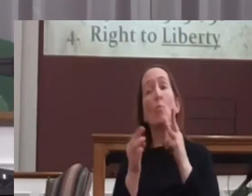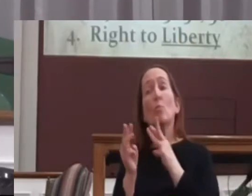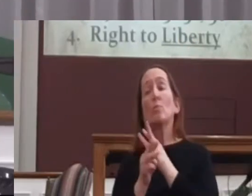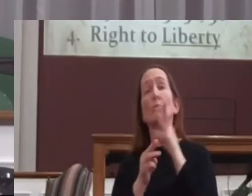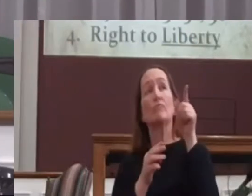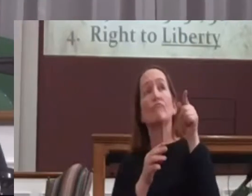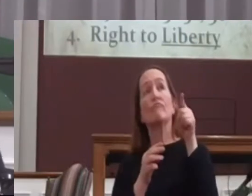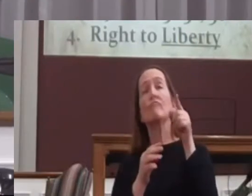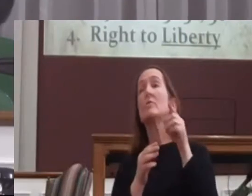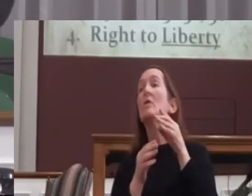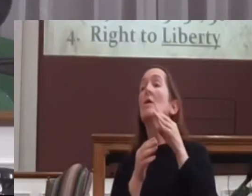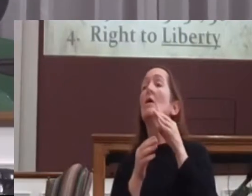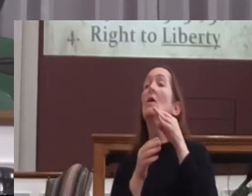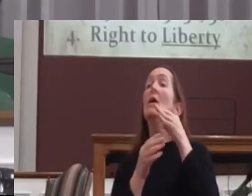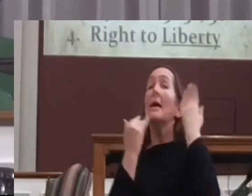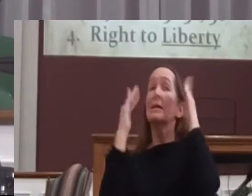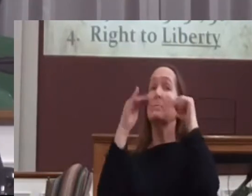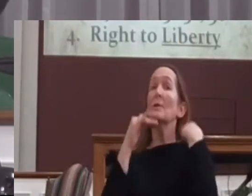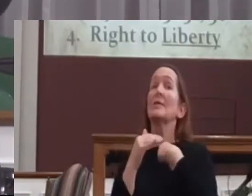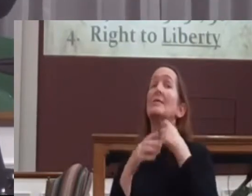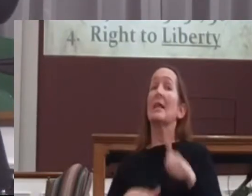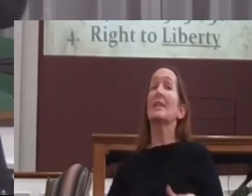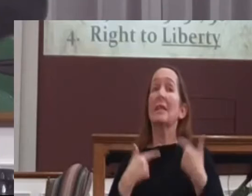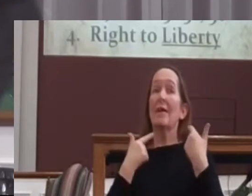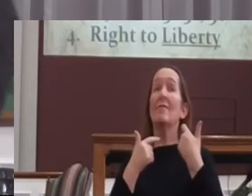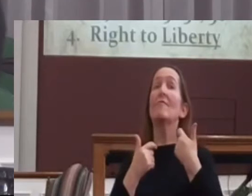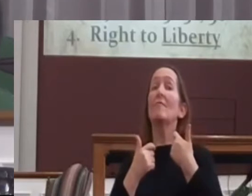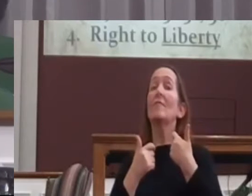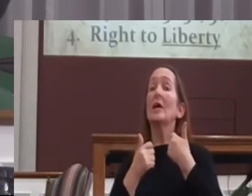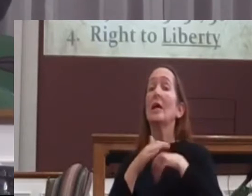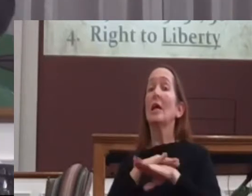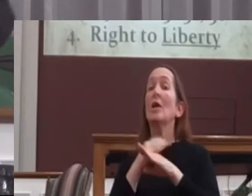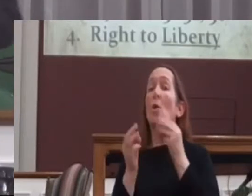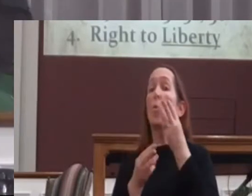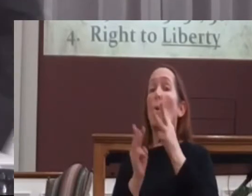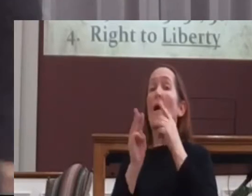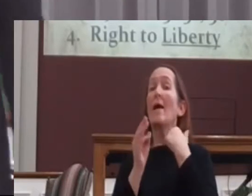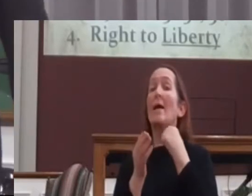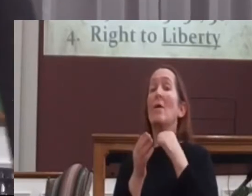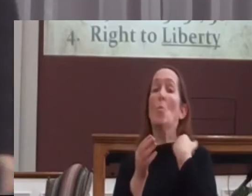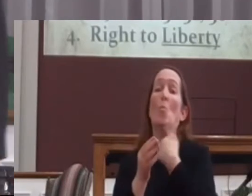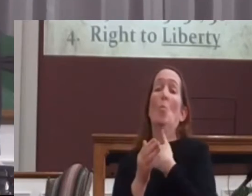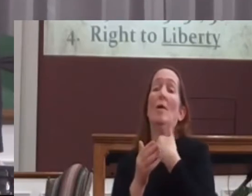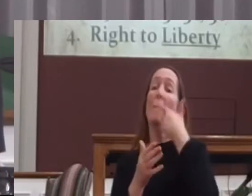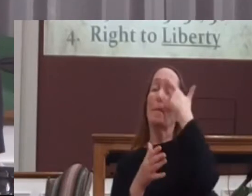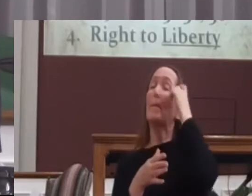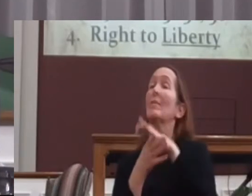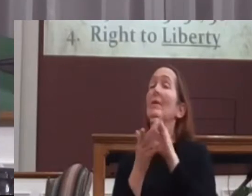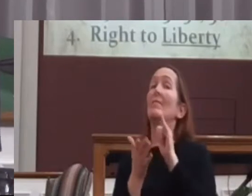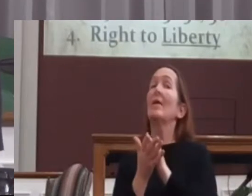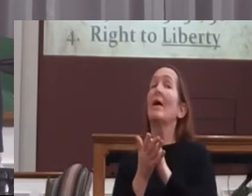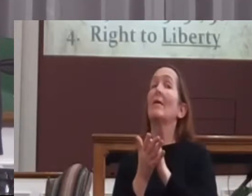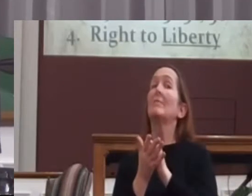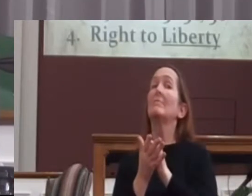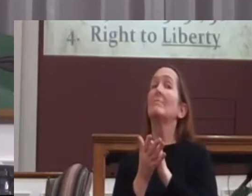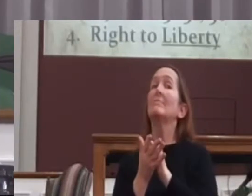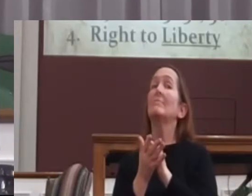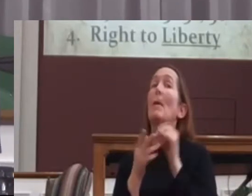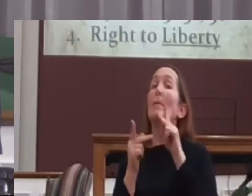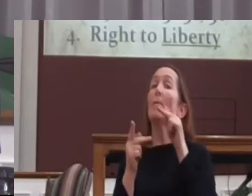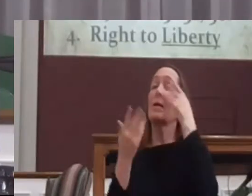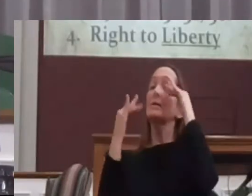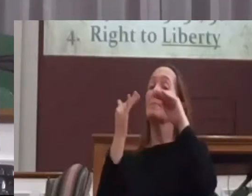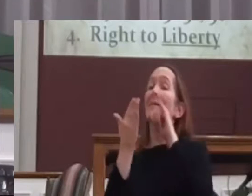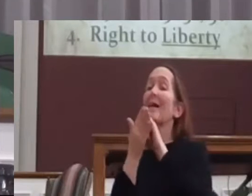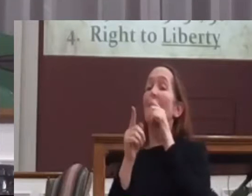relationship with God. Even those people out there expect us to live in such a way that reveals that we do believe it. They expect